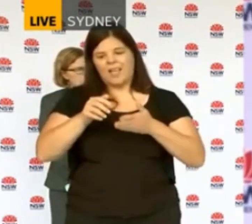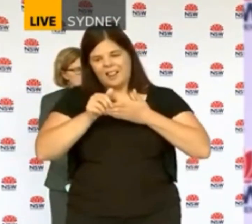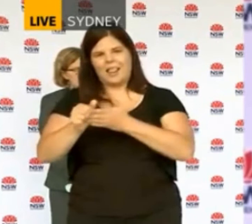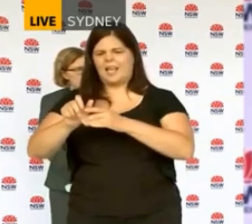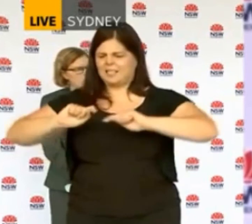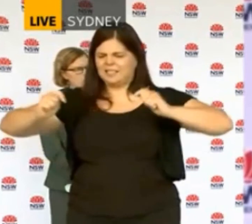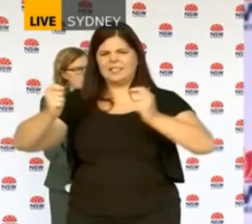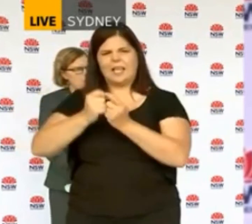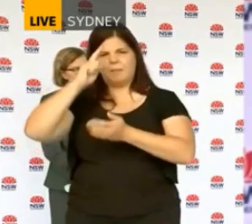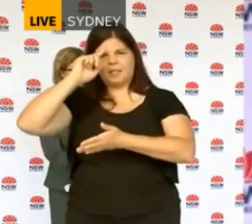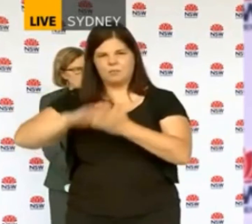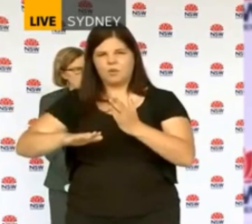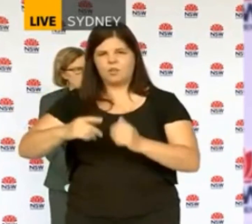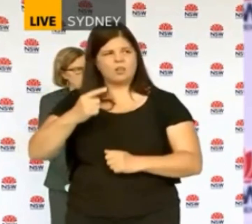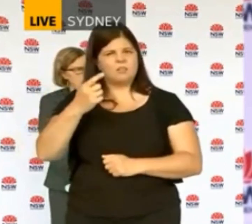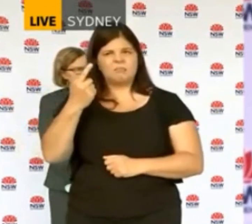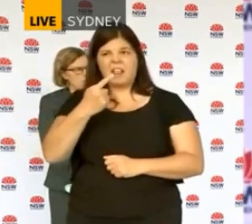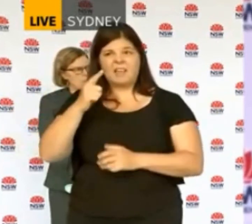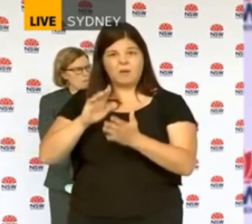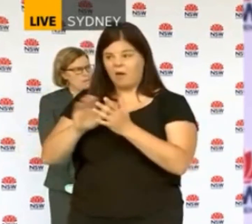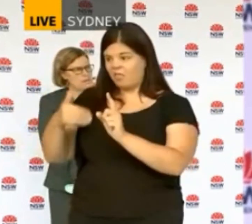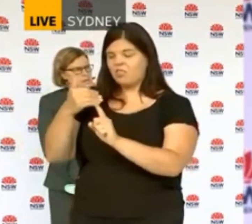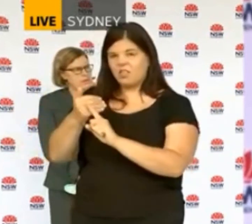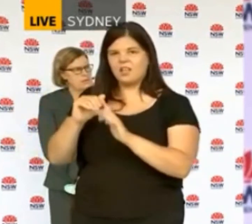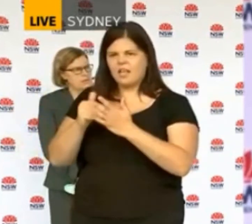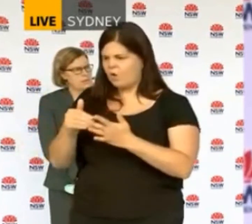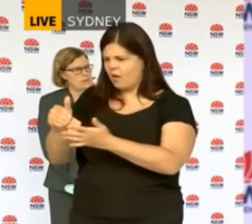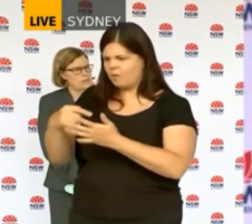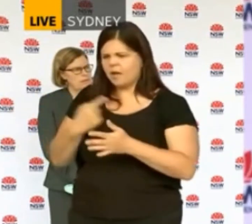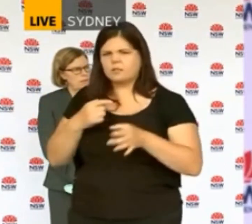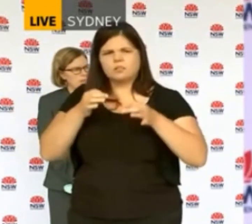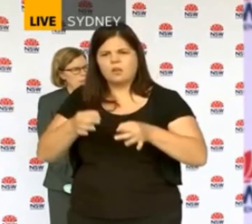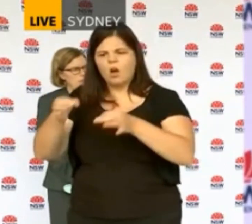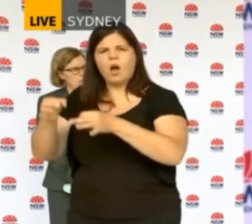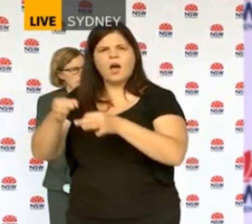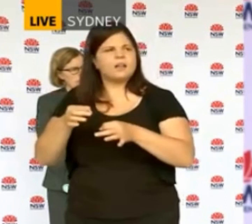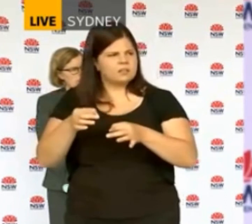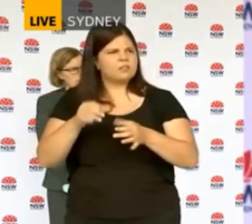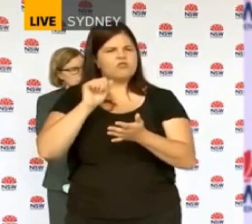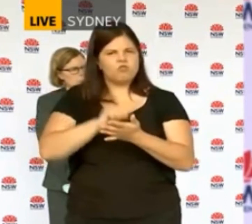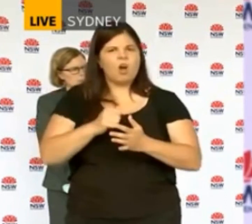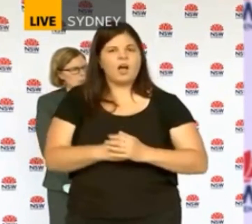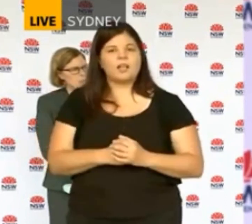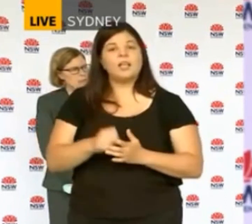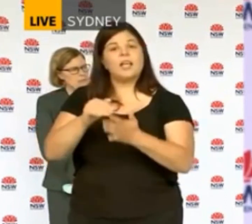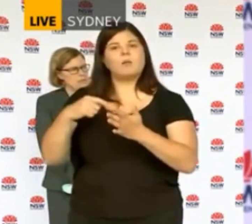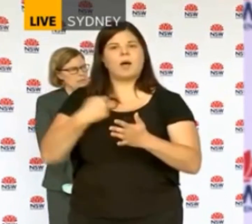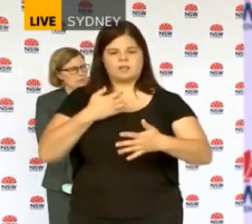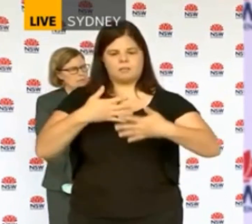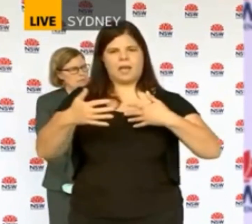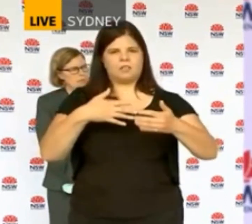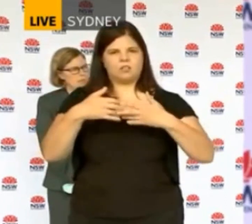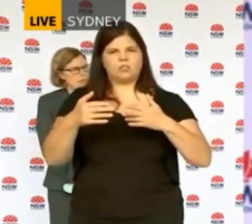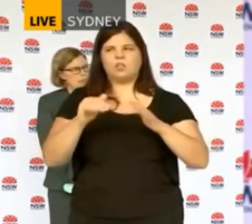led this government for the past 10 to 11 months to make decisions in relation to managing the COVID pandemic at the start and now, of